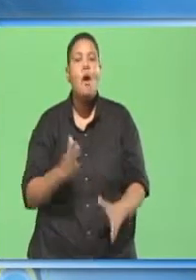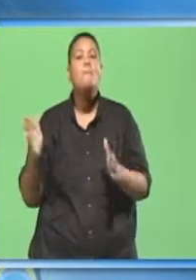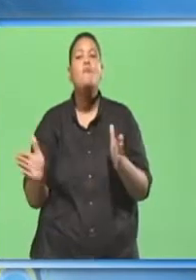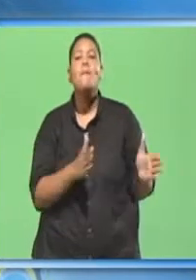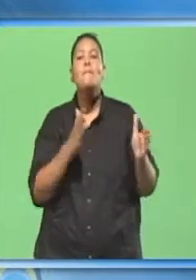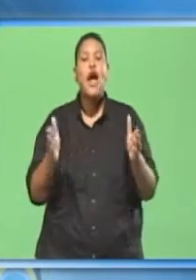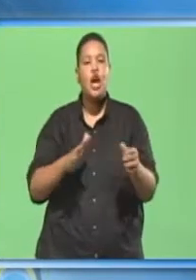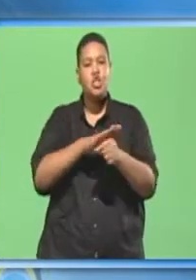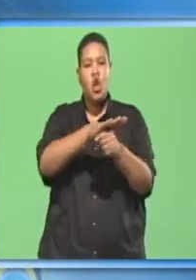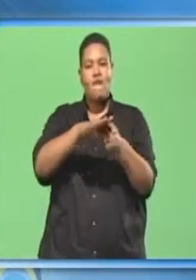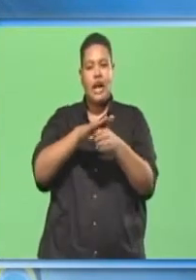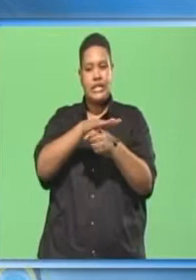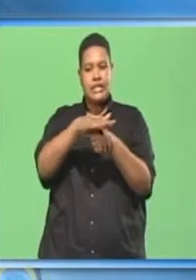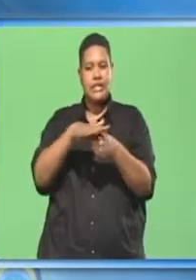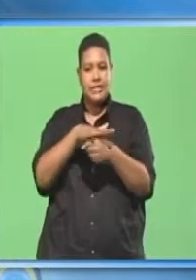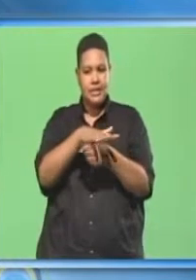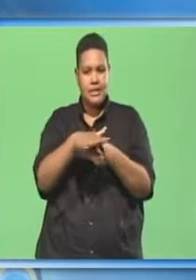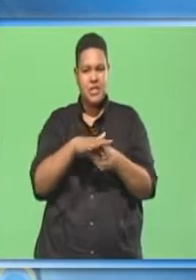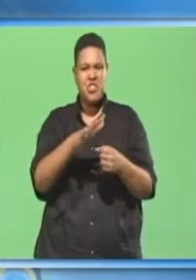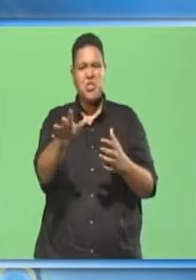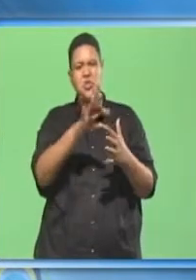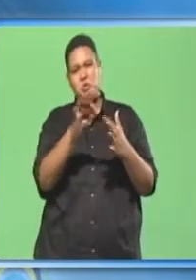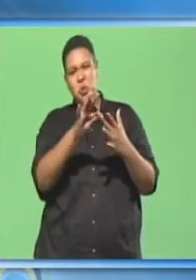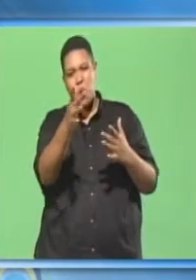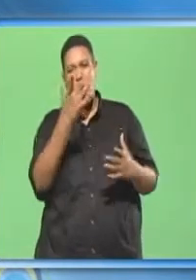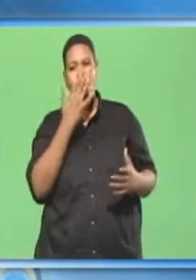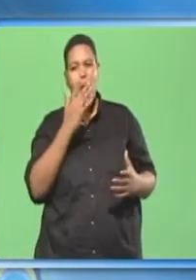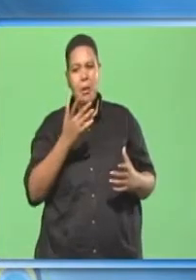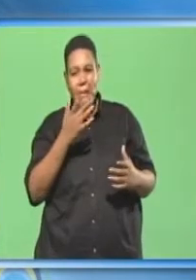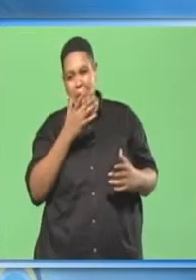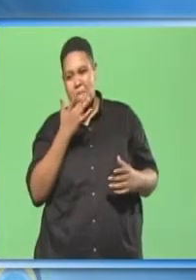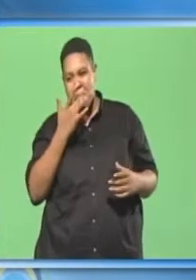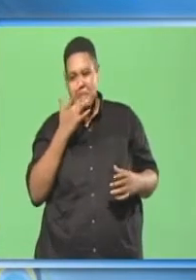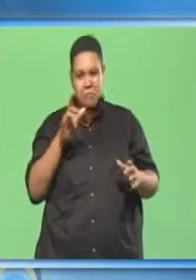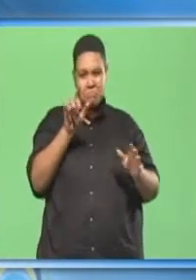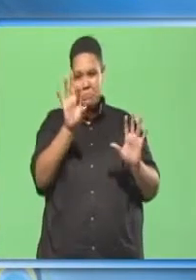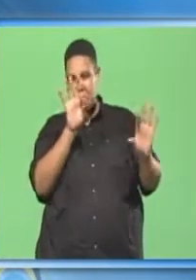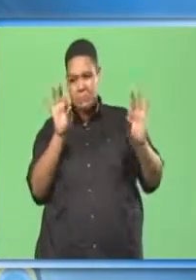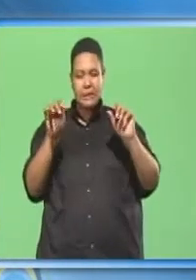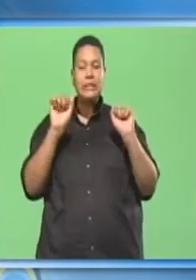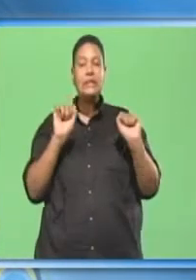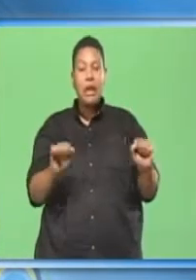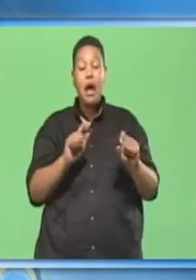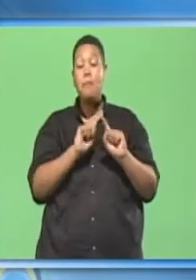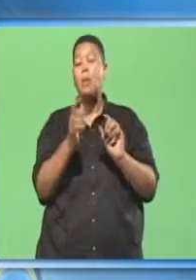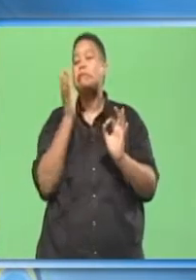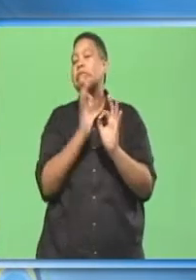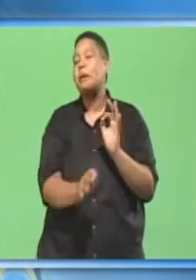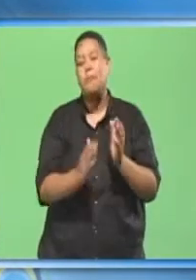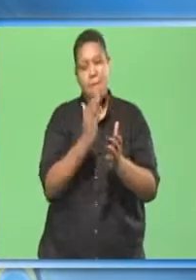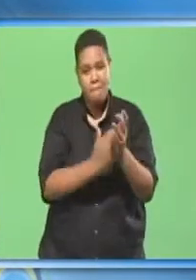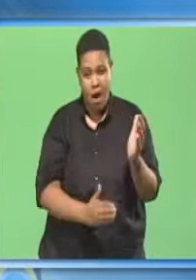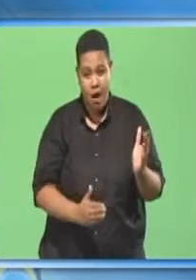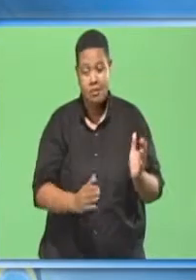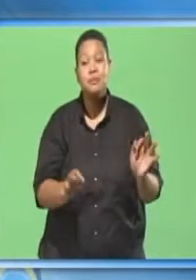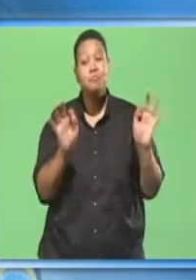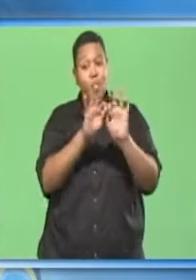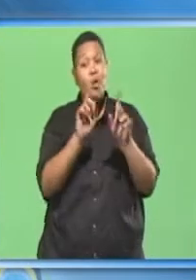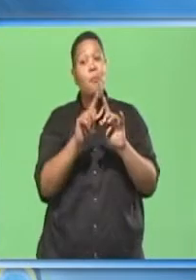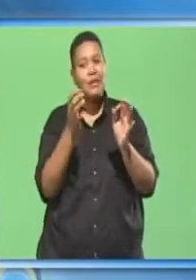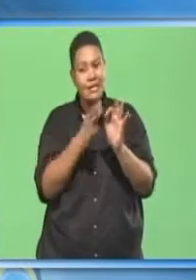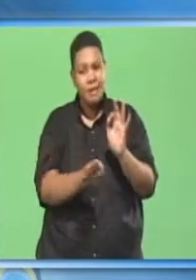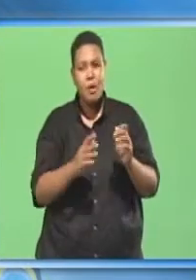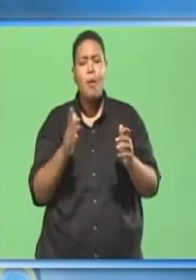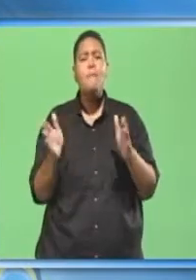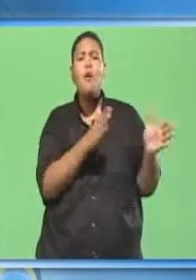Preparing the surface. The choice of finish is especially important, but yet the simplest part. Preparing the surface